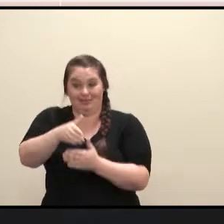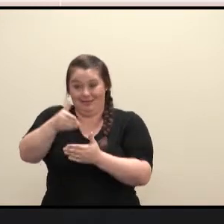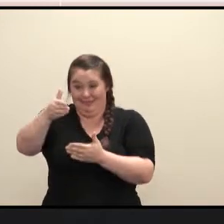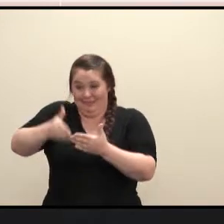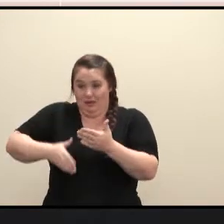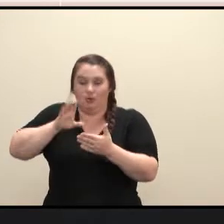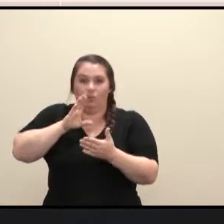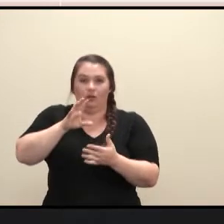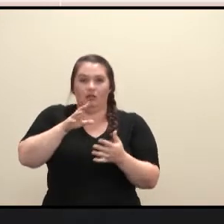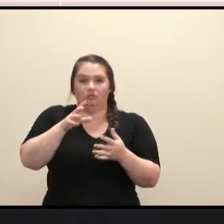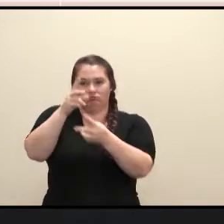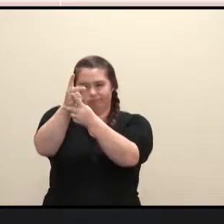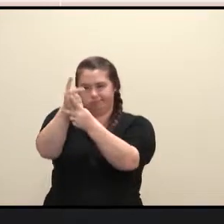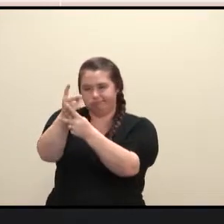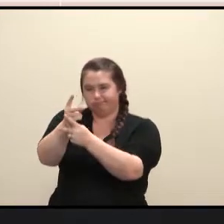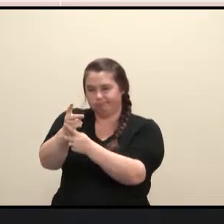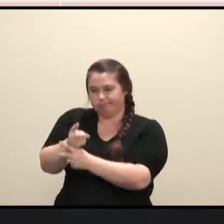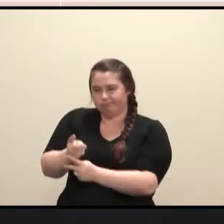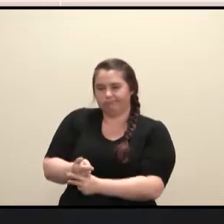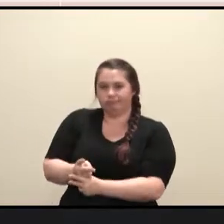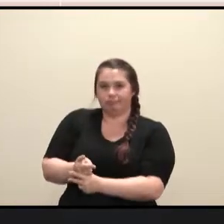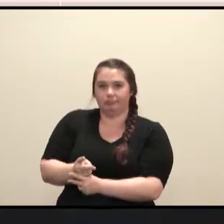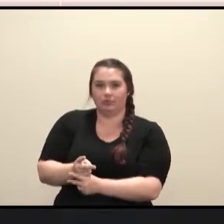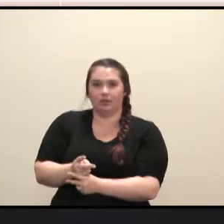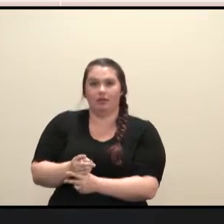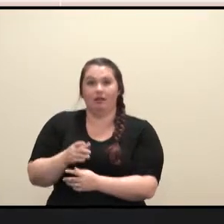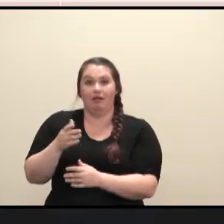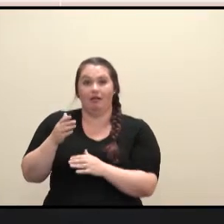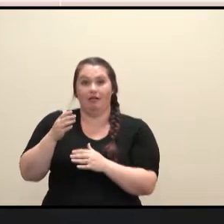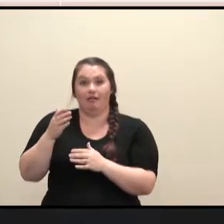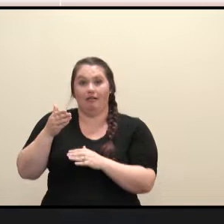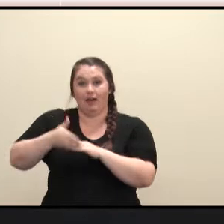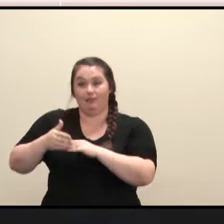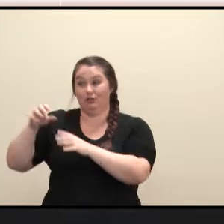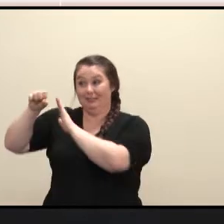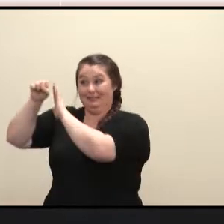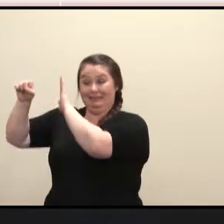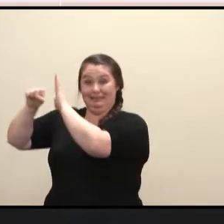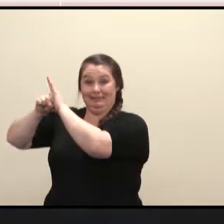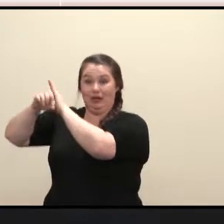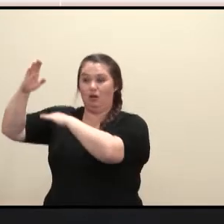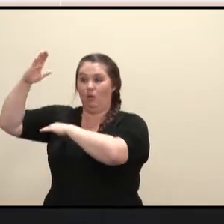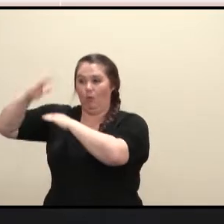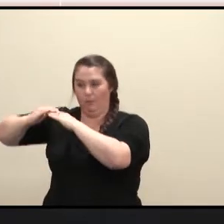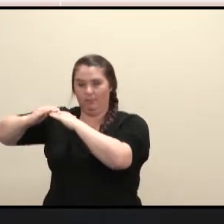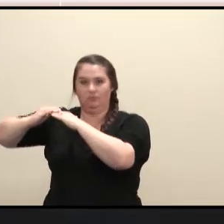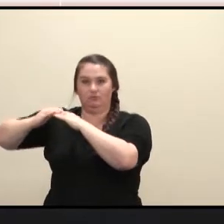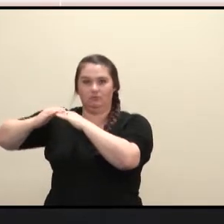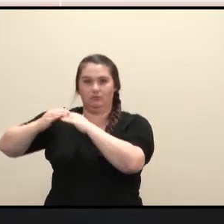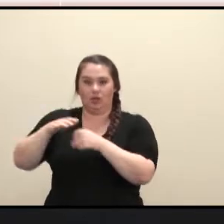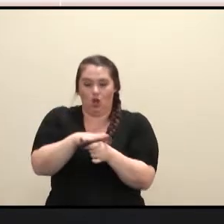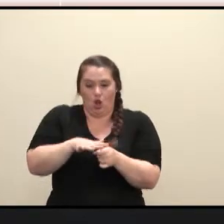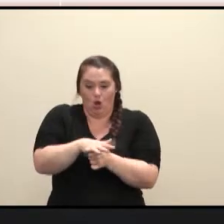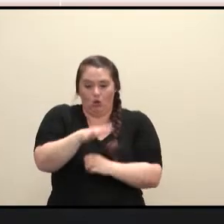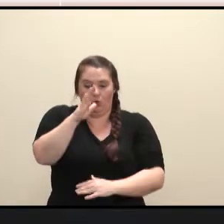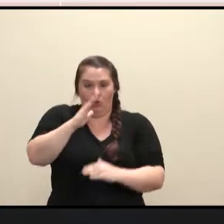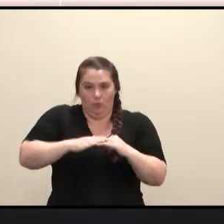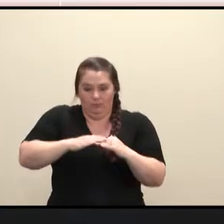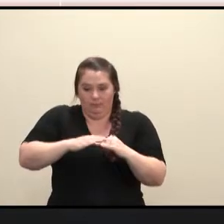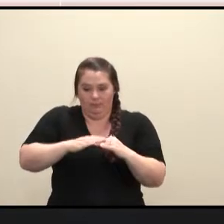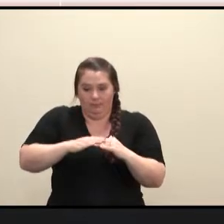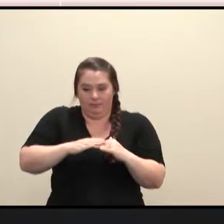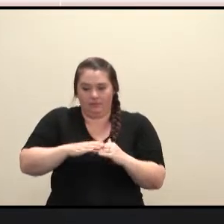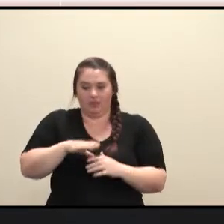this calculation. As I said, it compresses at the state rate, it compresses at the local rate, and it gets down to this